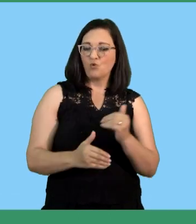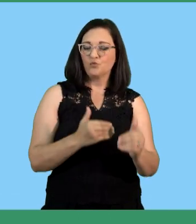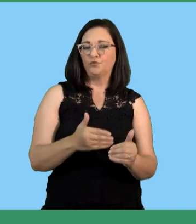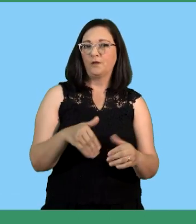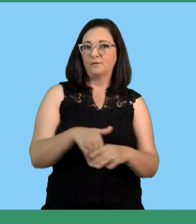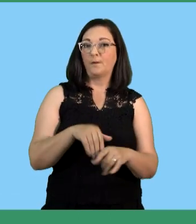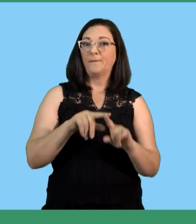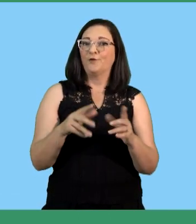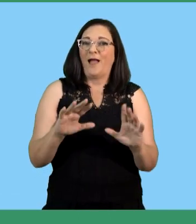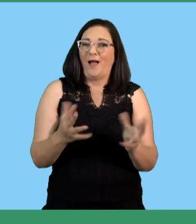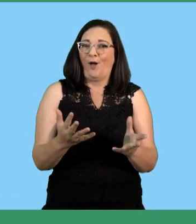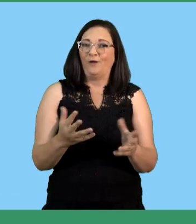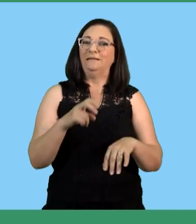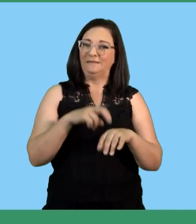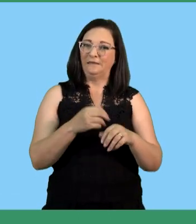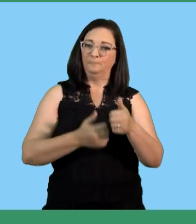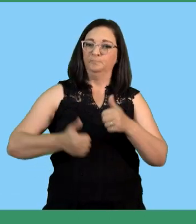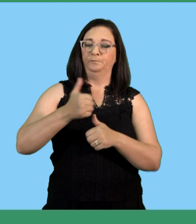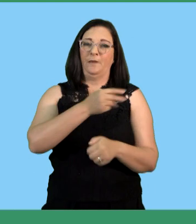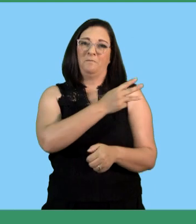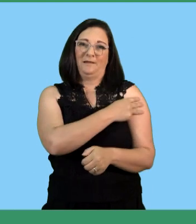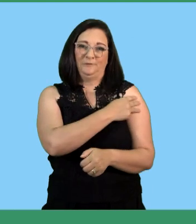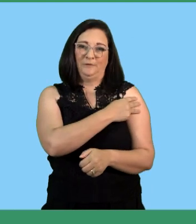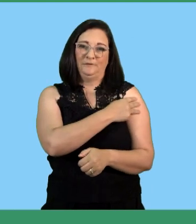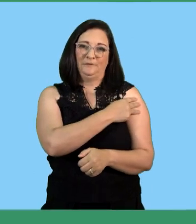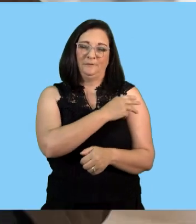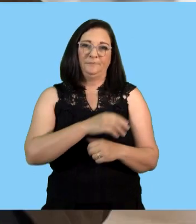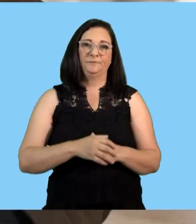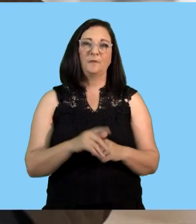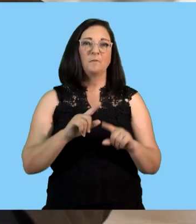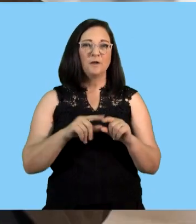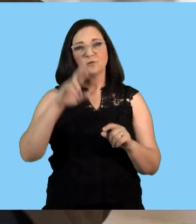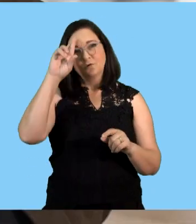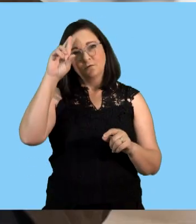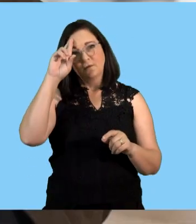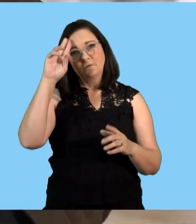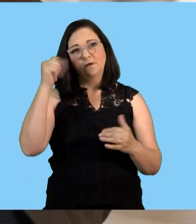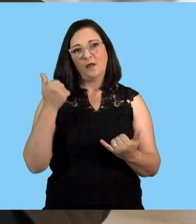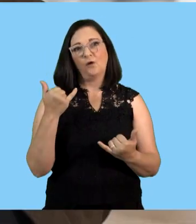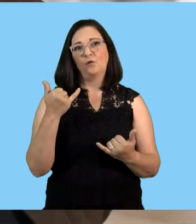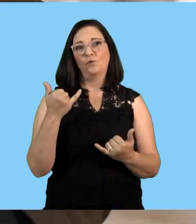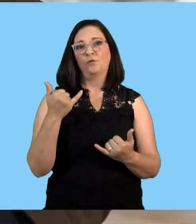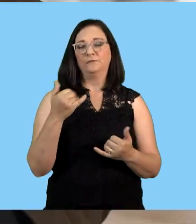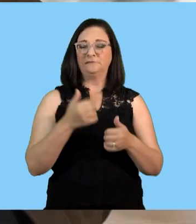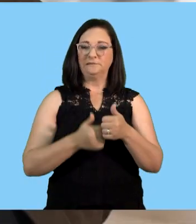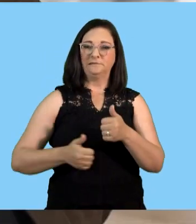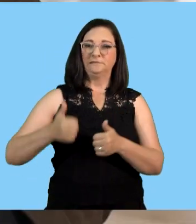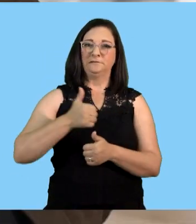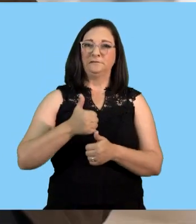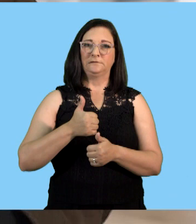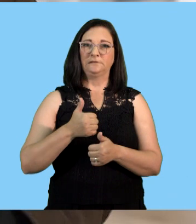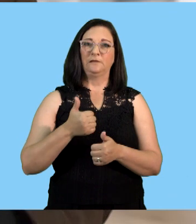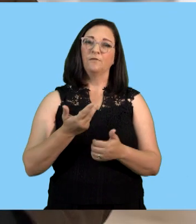in senior executive positions. Remember, senior decision-making is done by one person, preferably in a